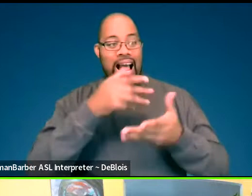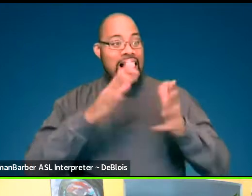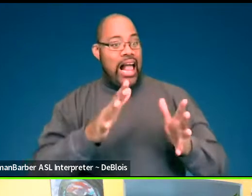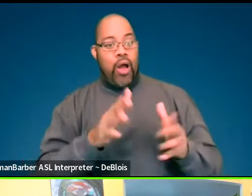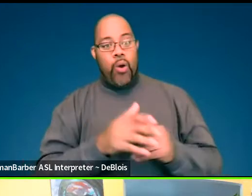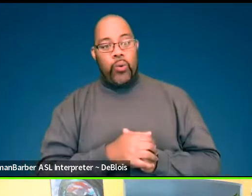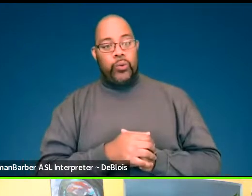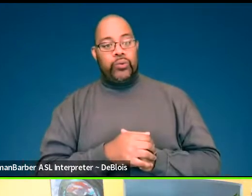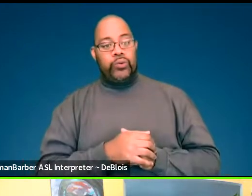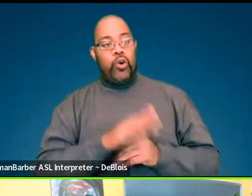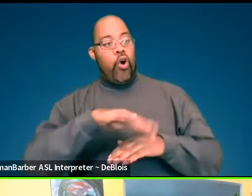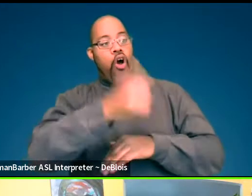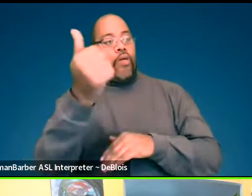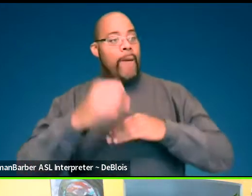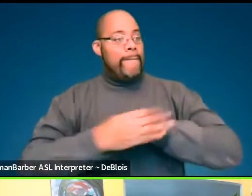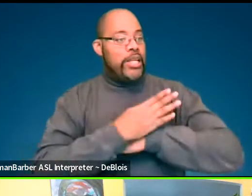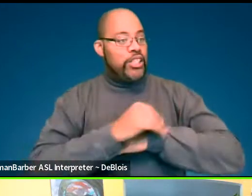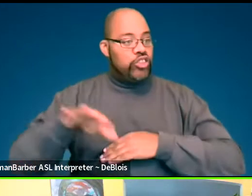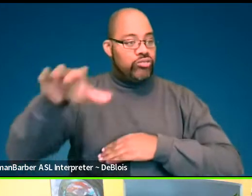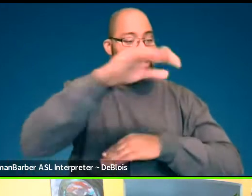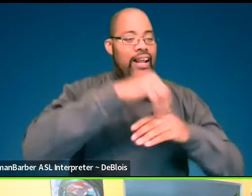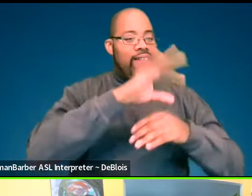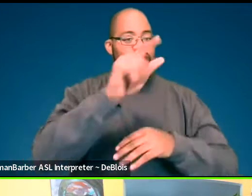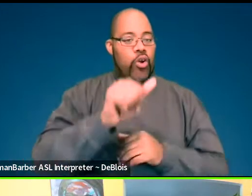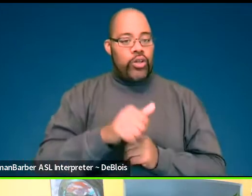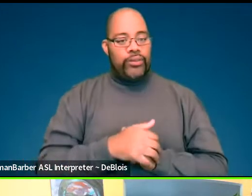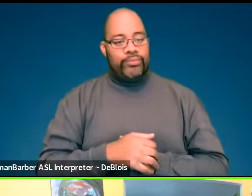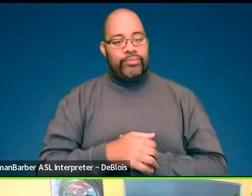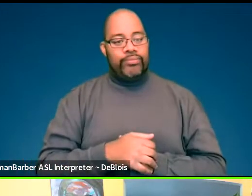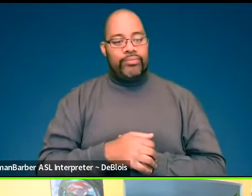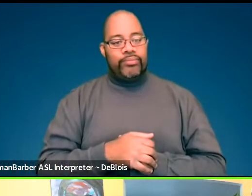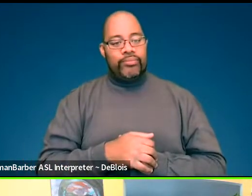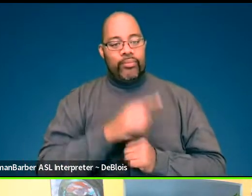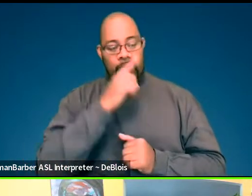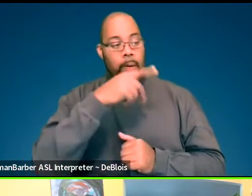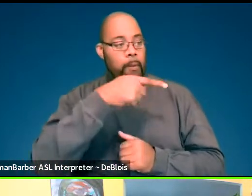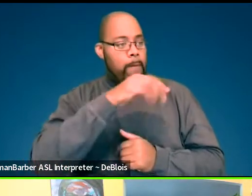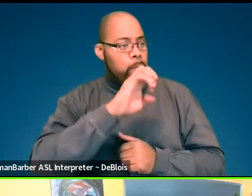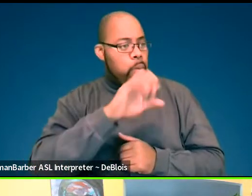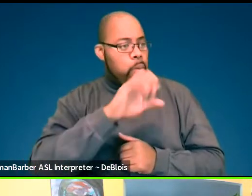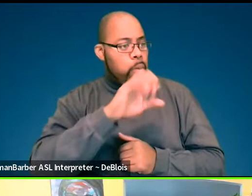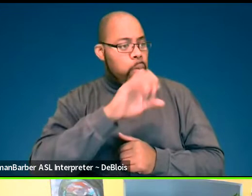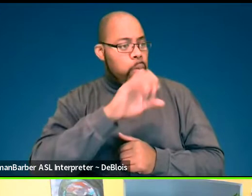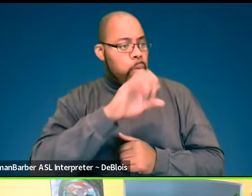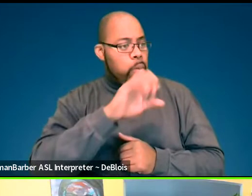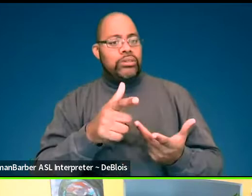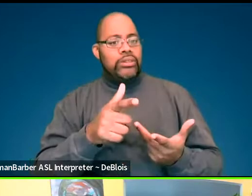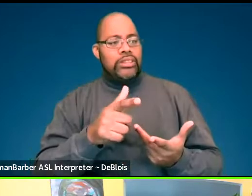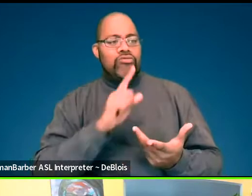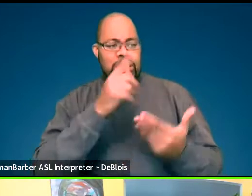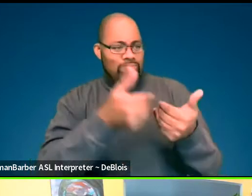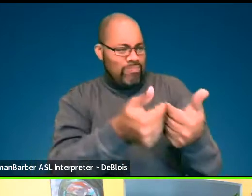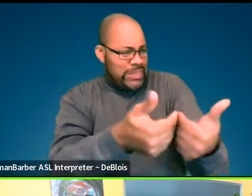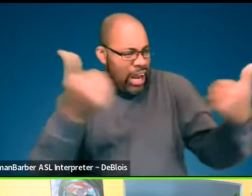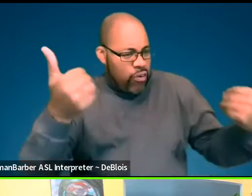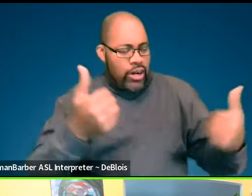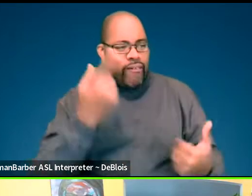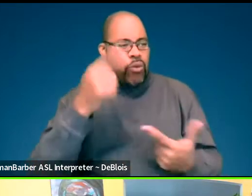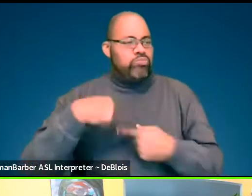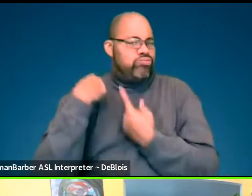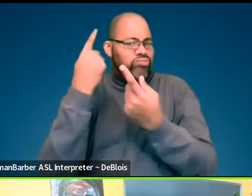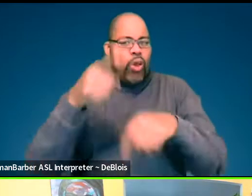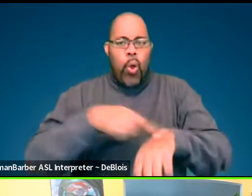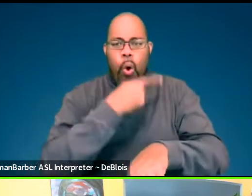allowed on other beaches in Florida. Pools were deeply segregated for so